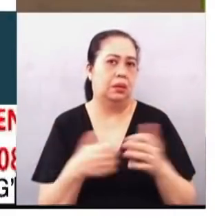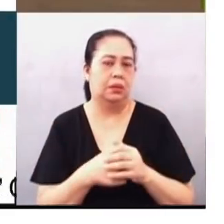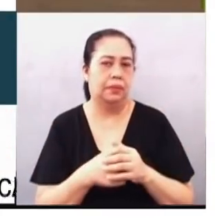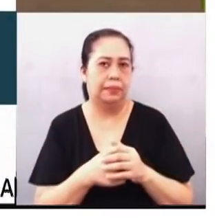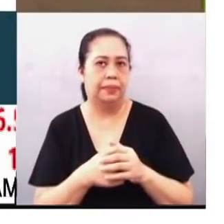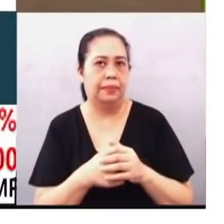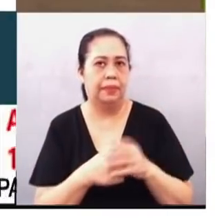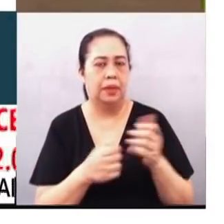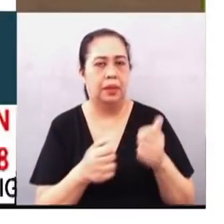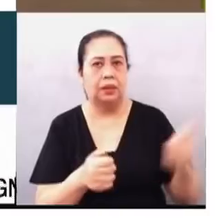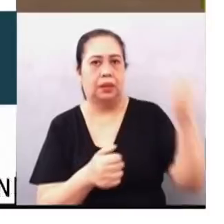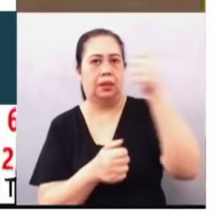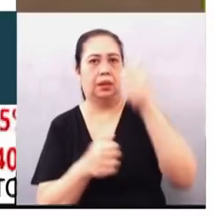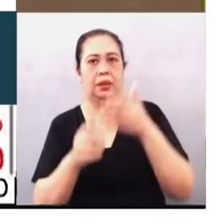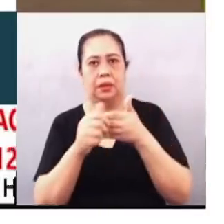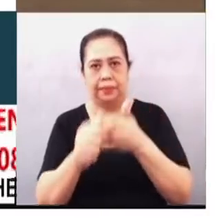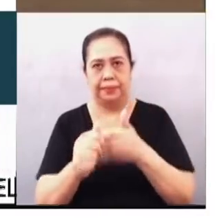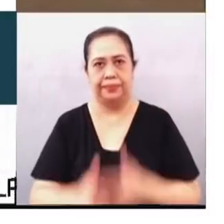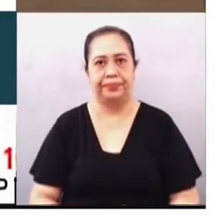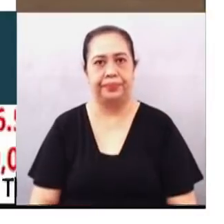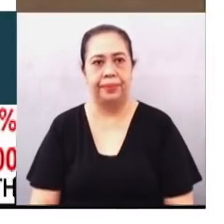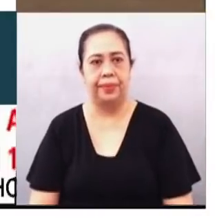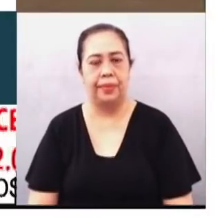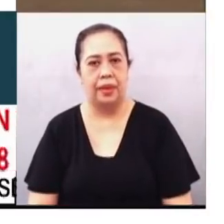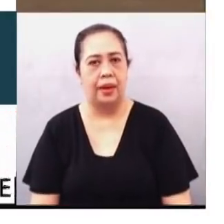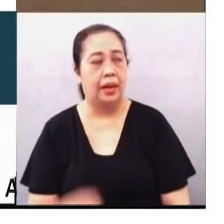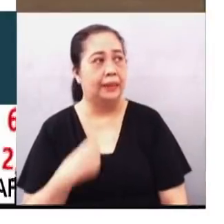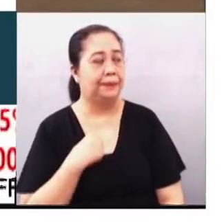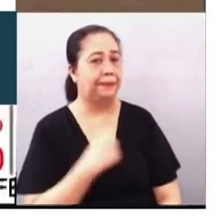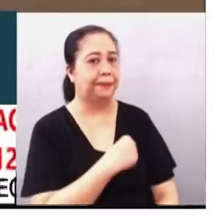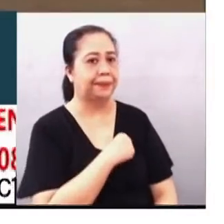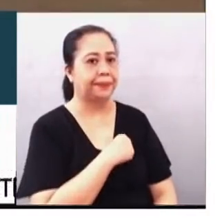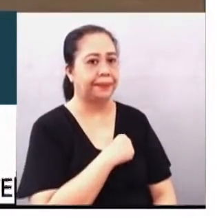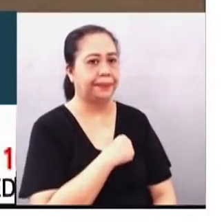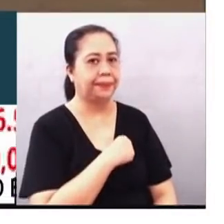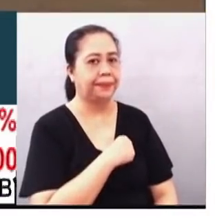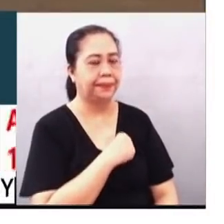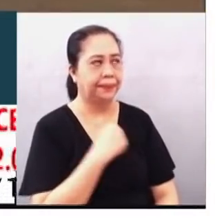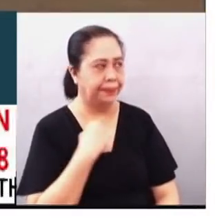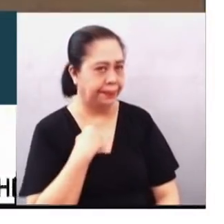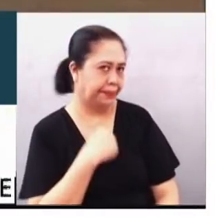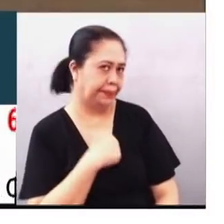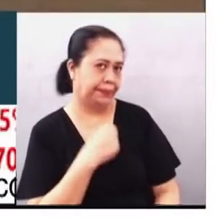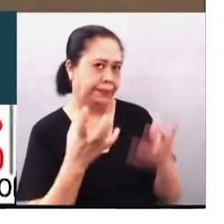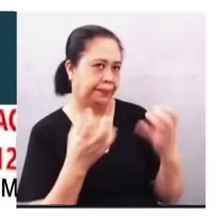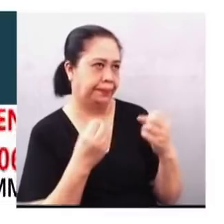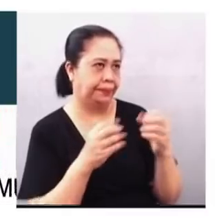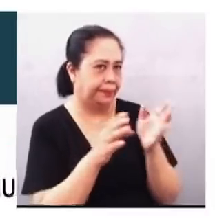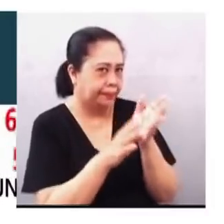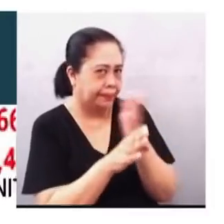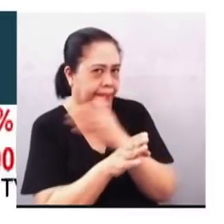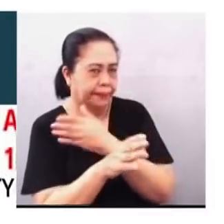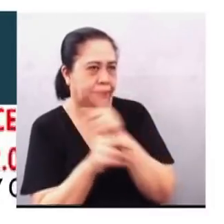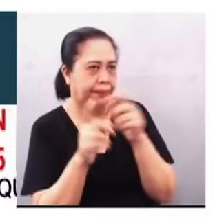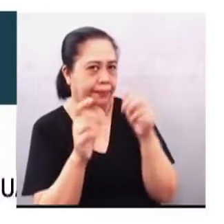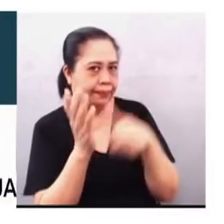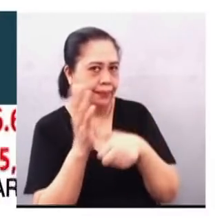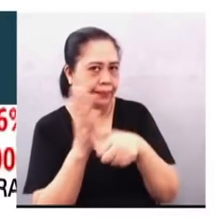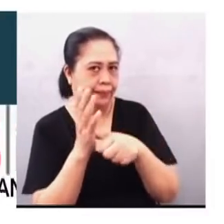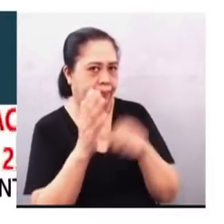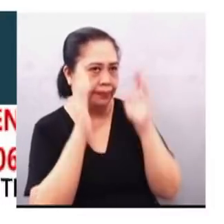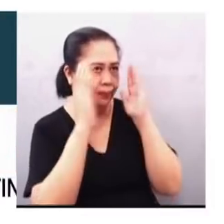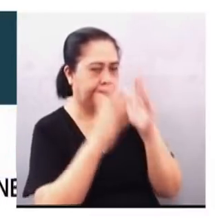standard bearer. At Senator, ako, Senator, I want to move away from the elections first and focus on